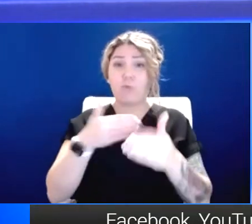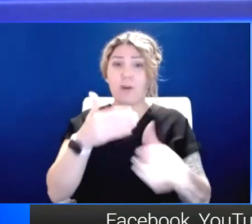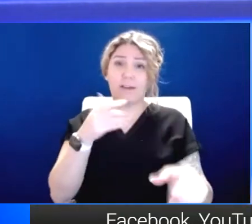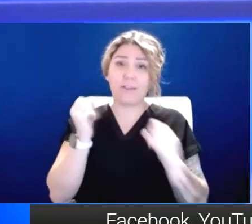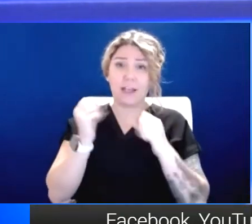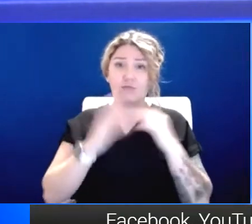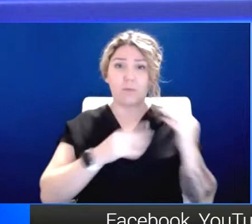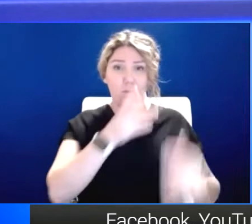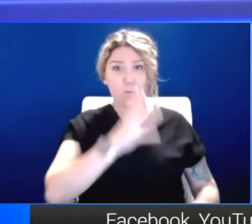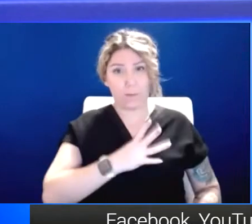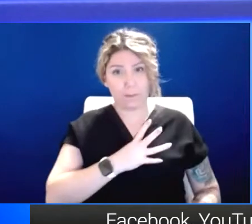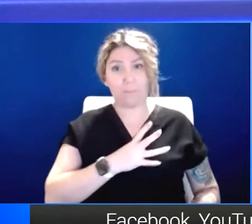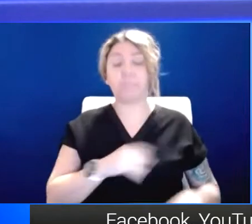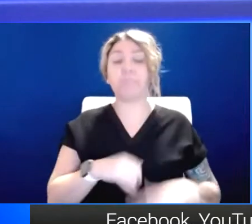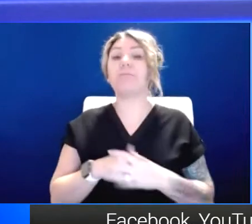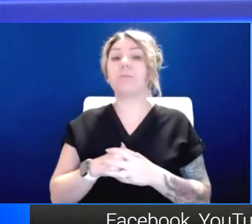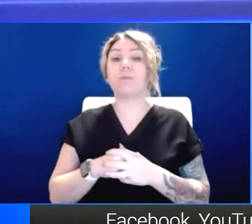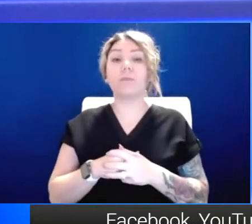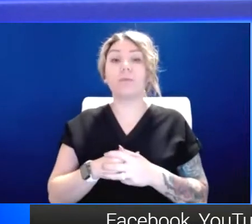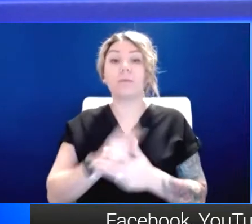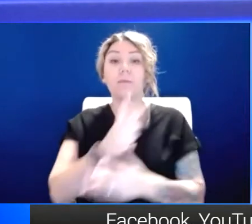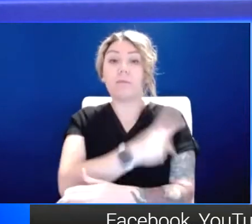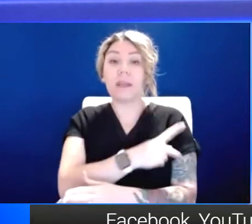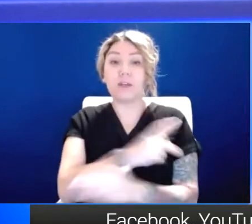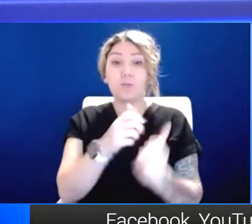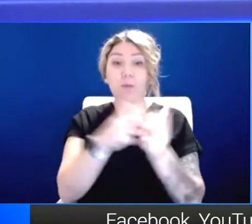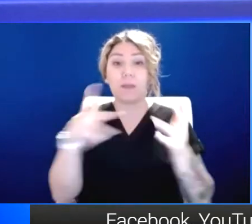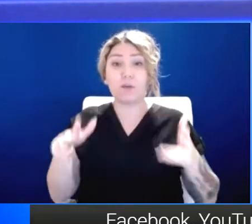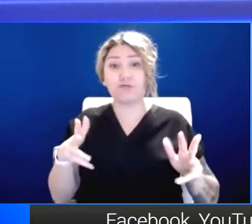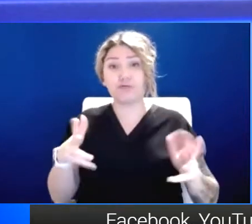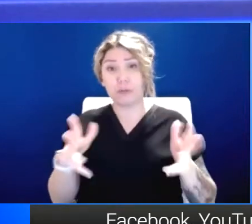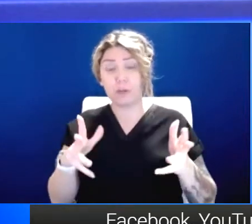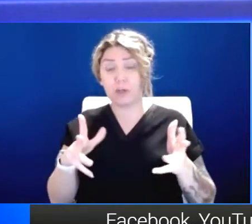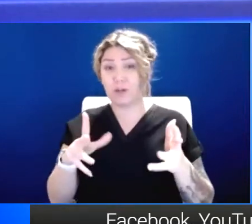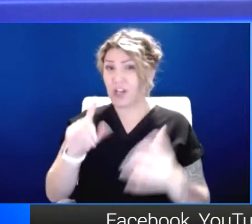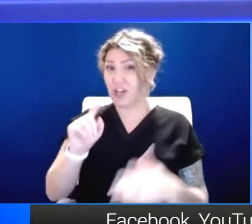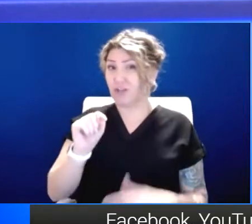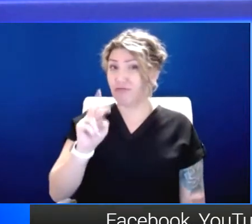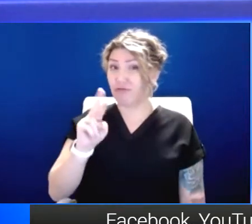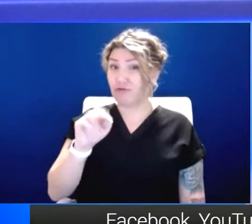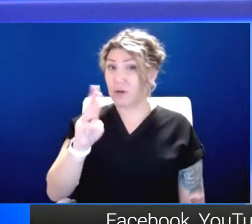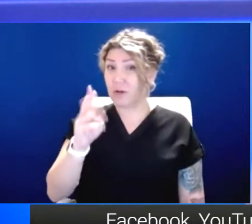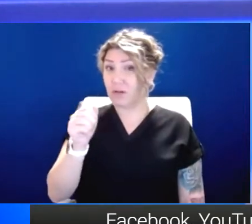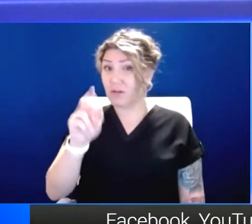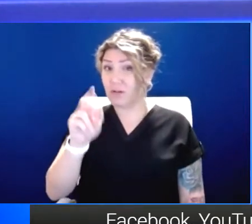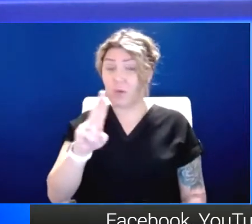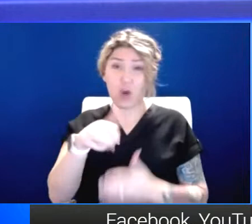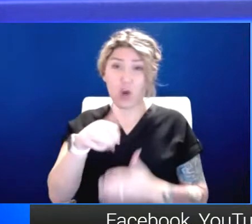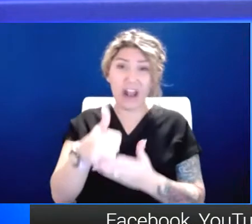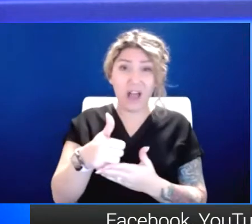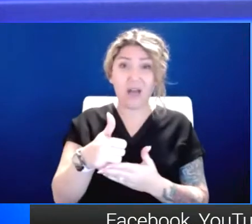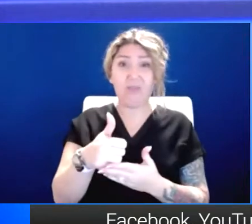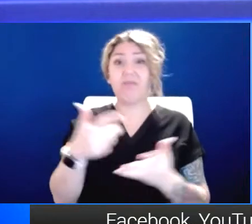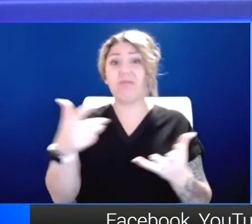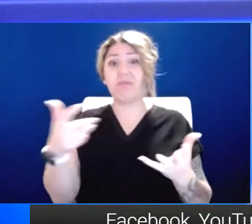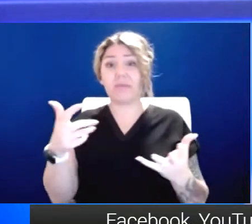women. Patients who don't have tremor. Usually tremor actually helps because patients who have tremor actually don't progress as fast as